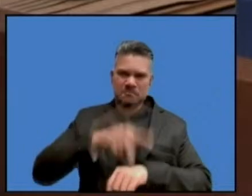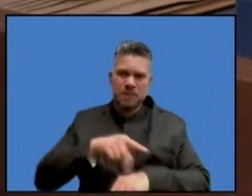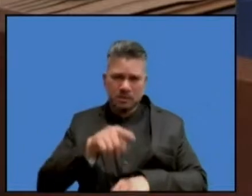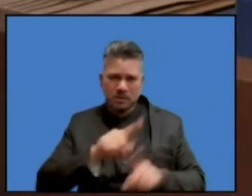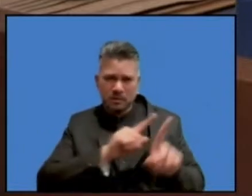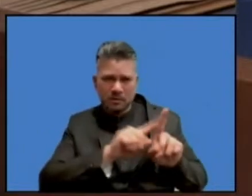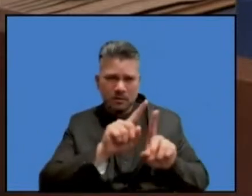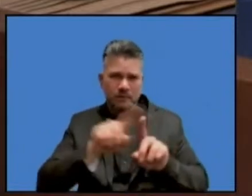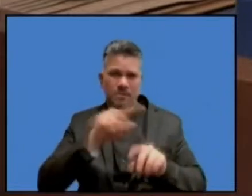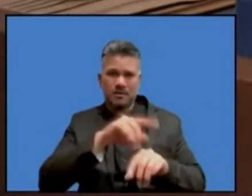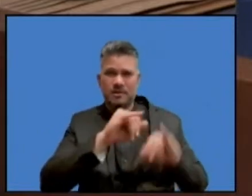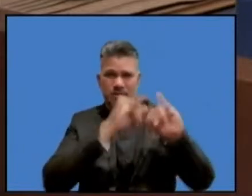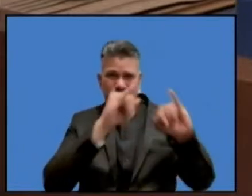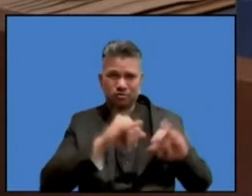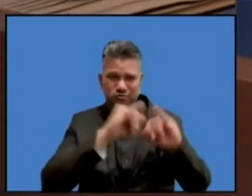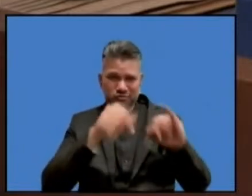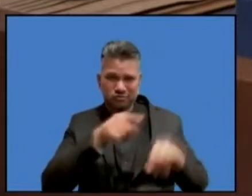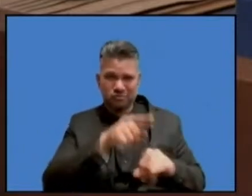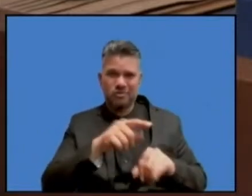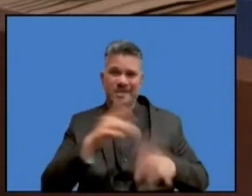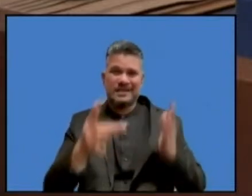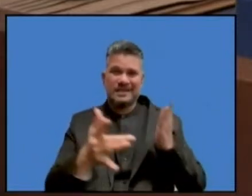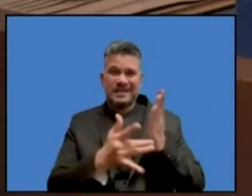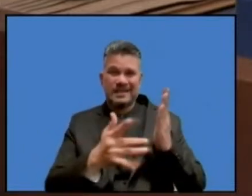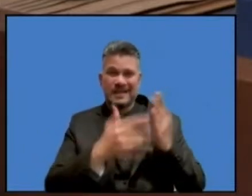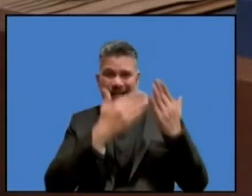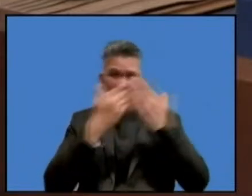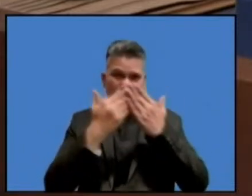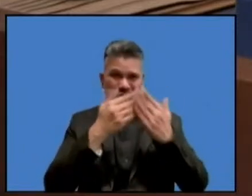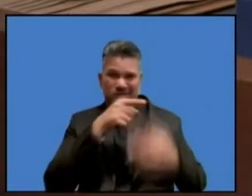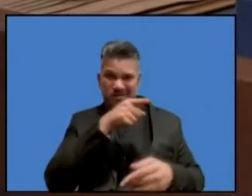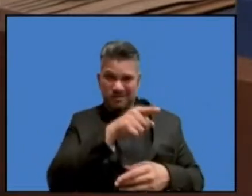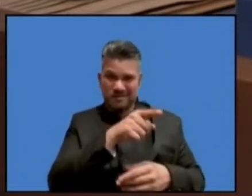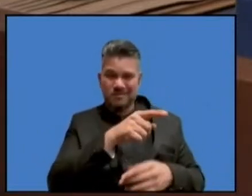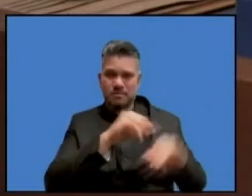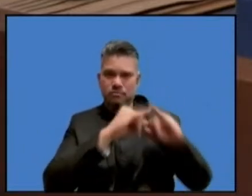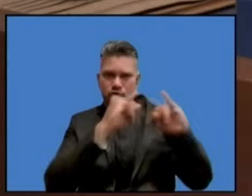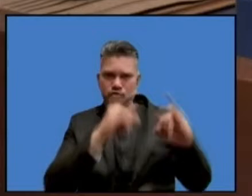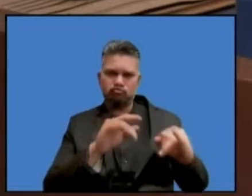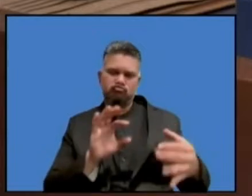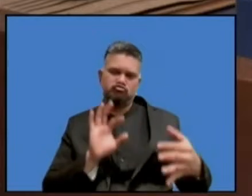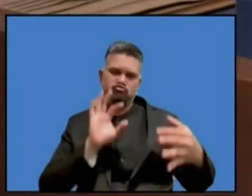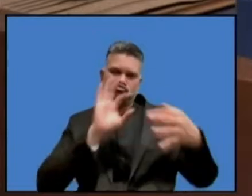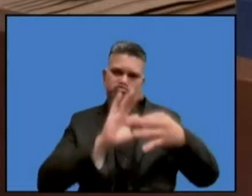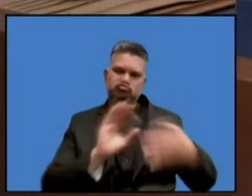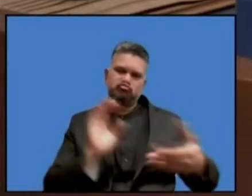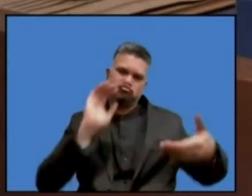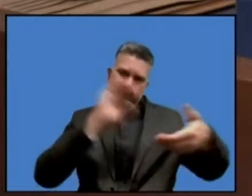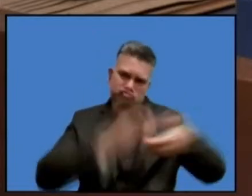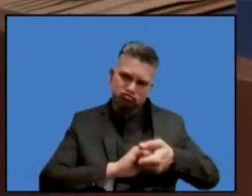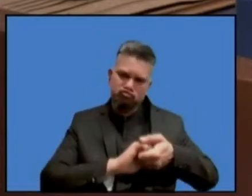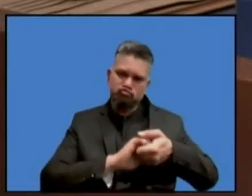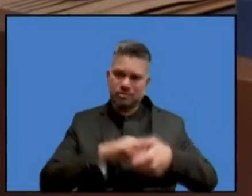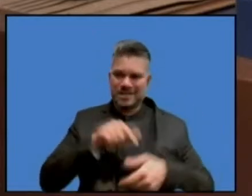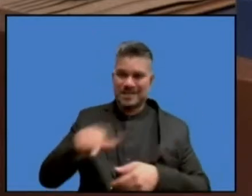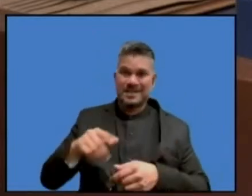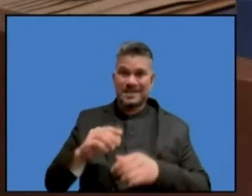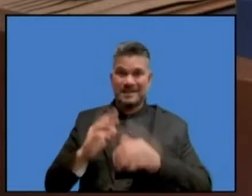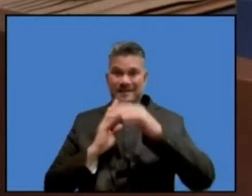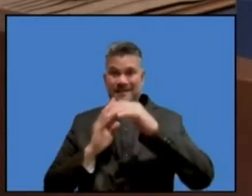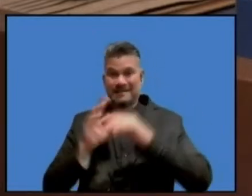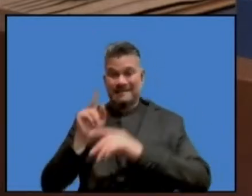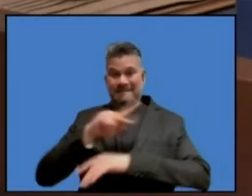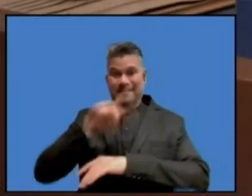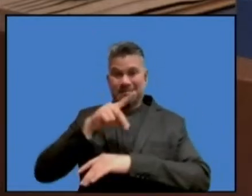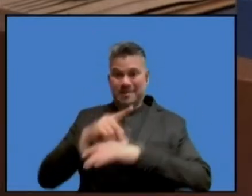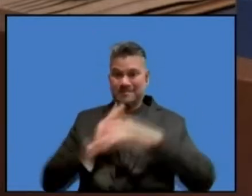and Skills Development Authority. These initiatives ensure that Filipino workers are equipped with globally competitive skills, promoting